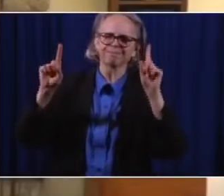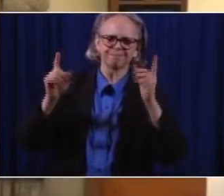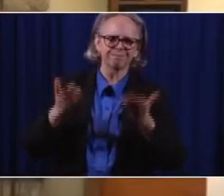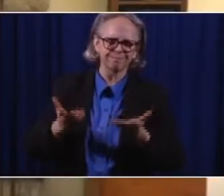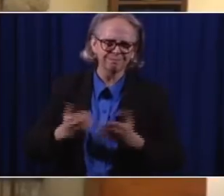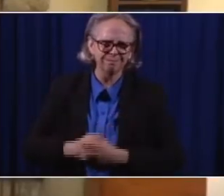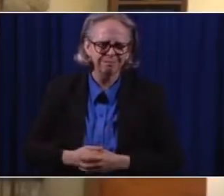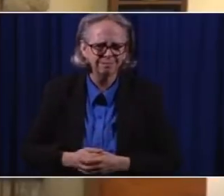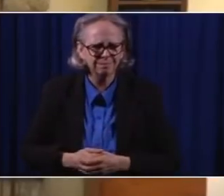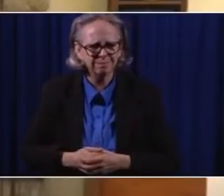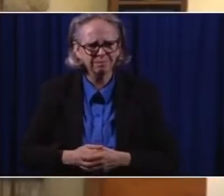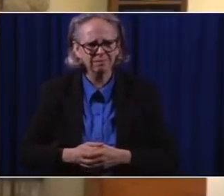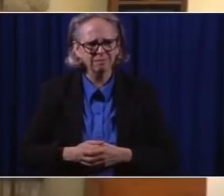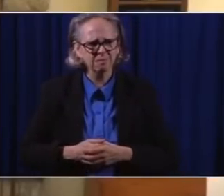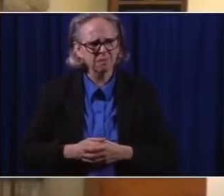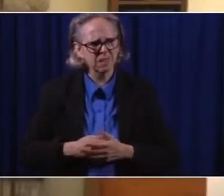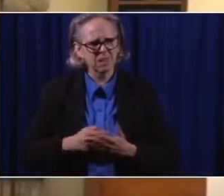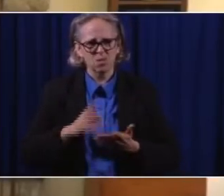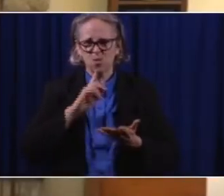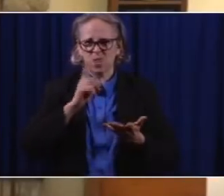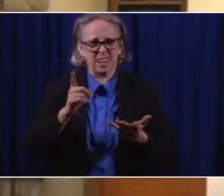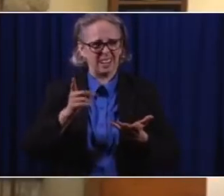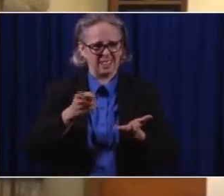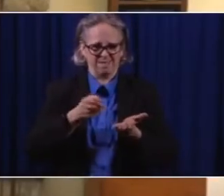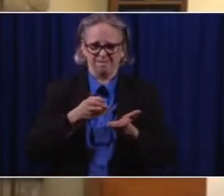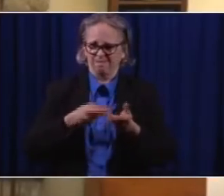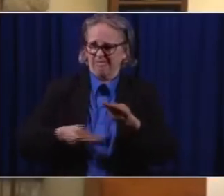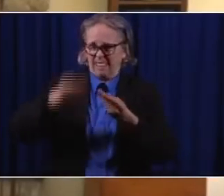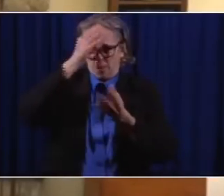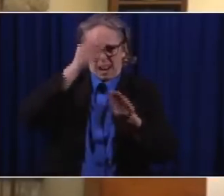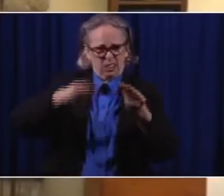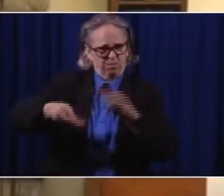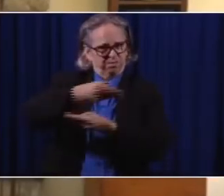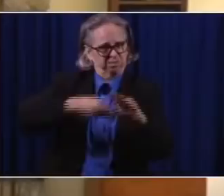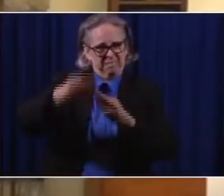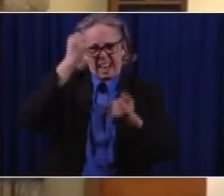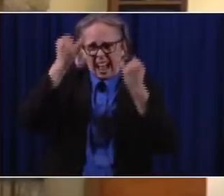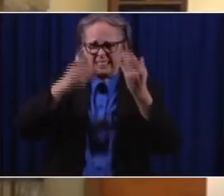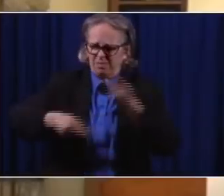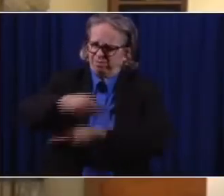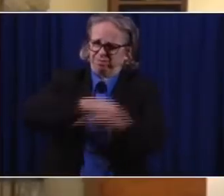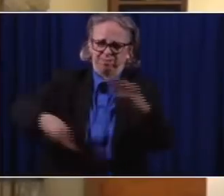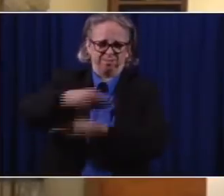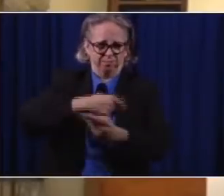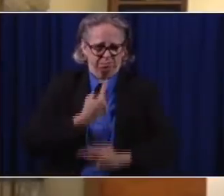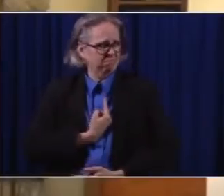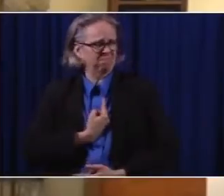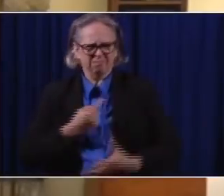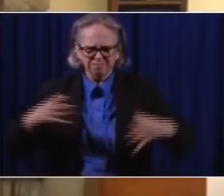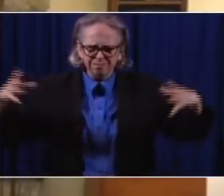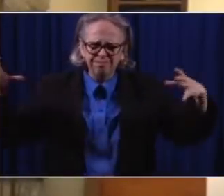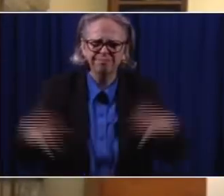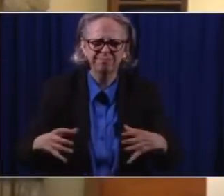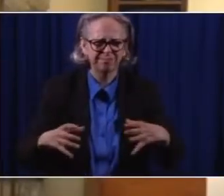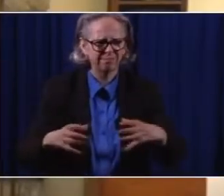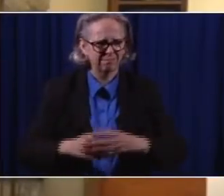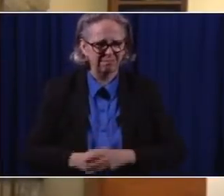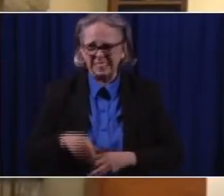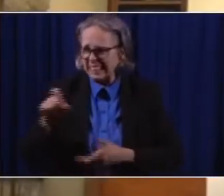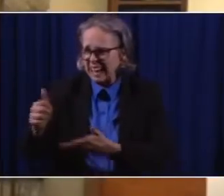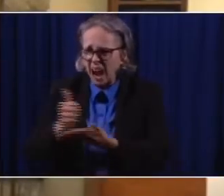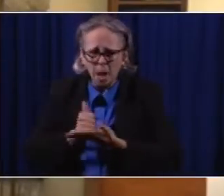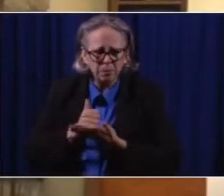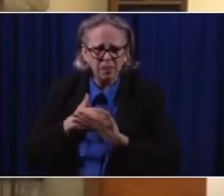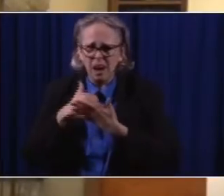a frank exchange of ideas. In some cases, it's been things that they needed us to do, and we're trying to